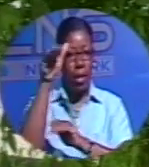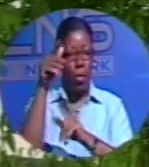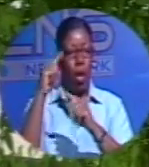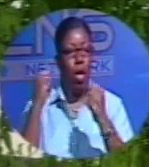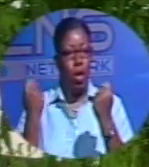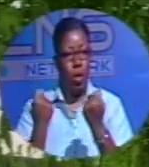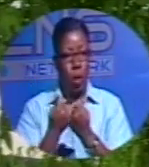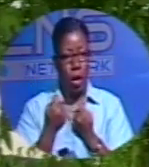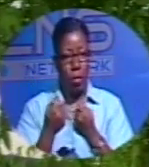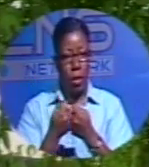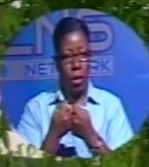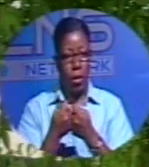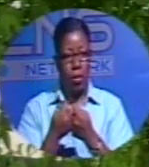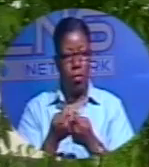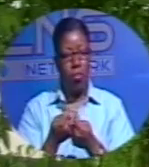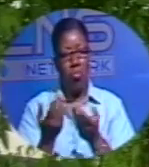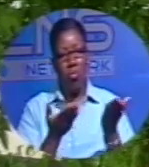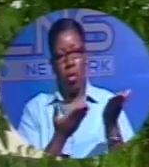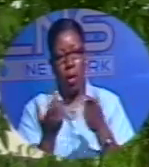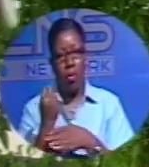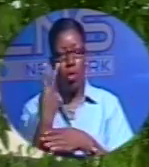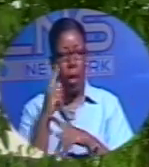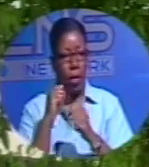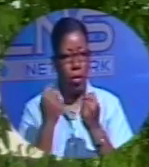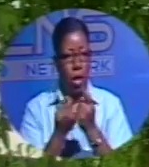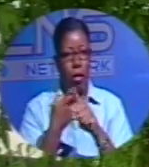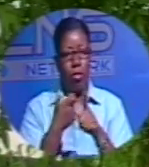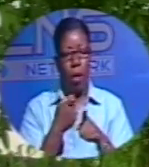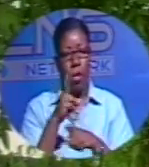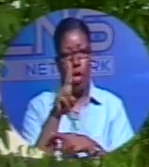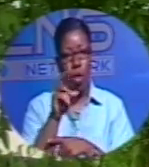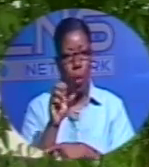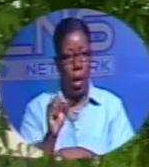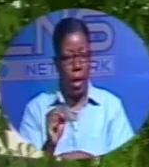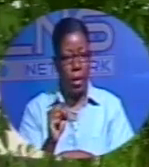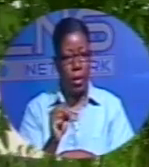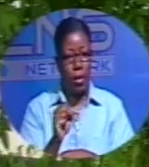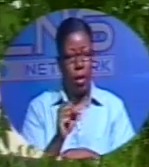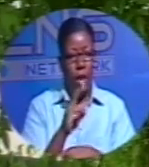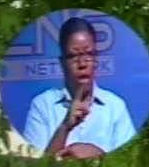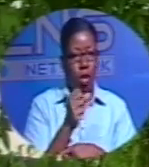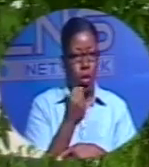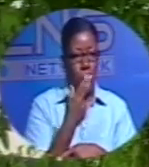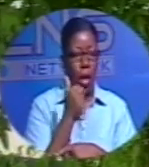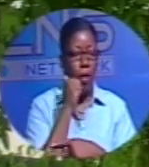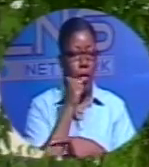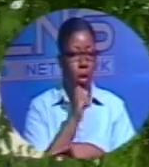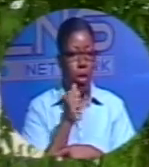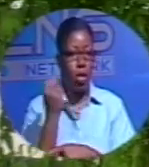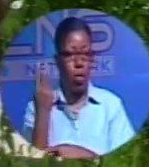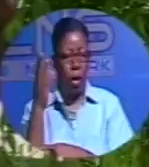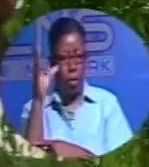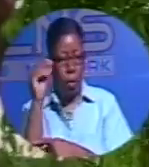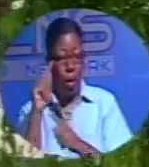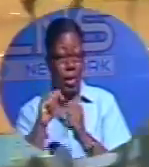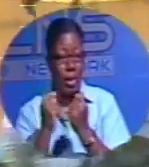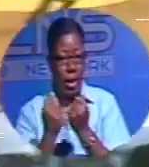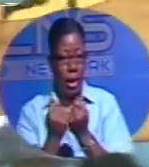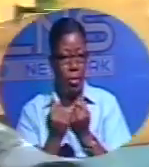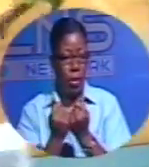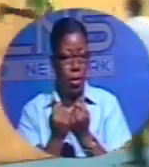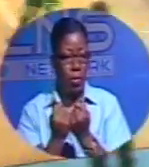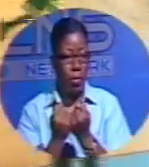They're bringing in 12 teams from the U.S., 4 girls team and 12 boys team, and we're matching those teams. We